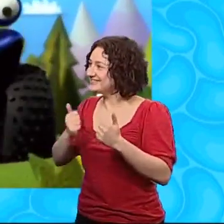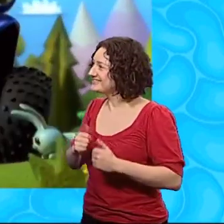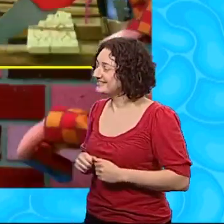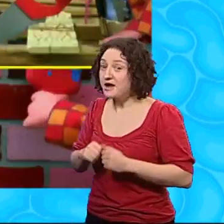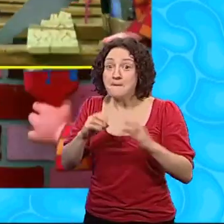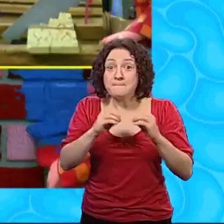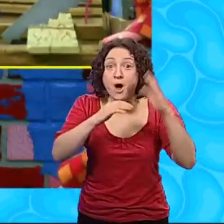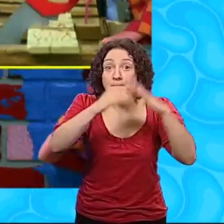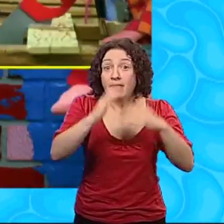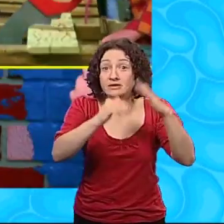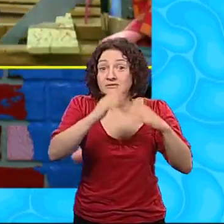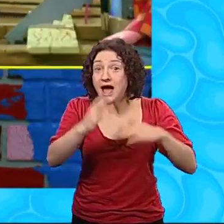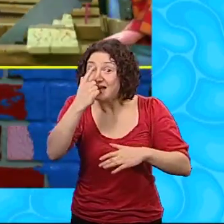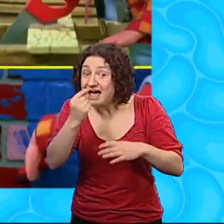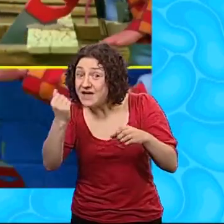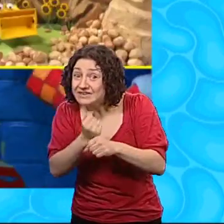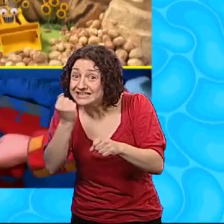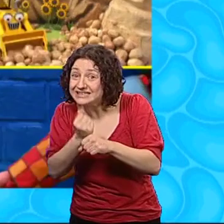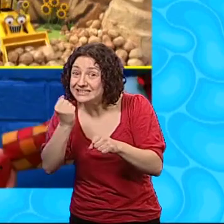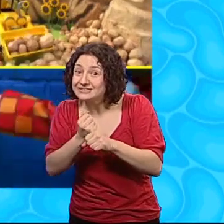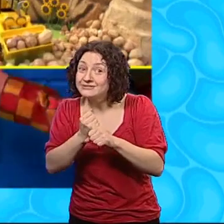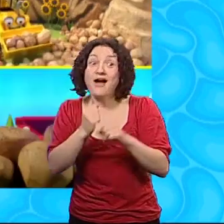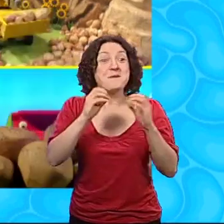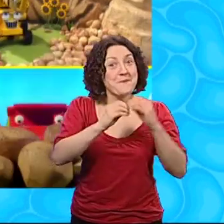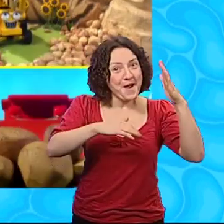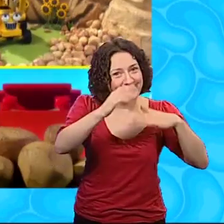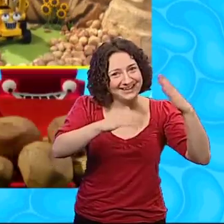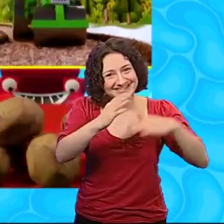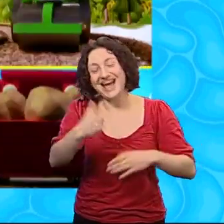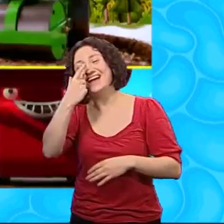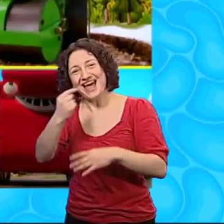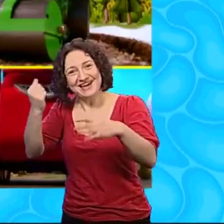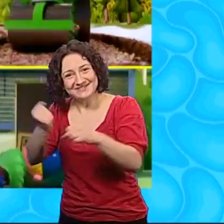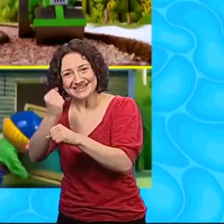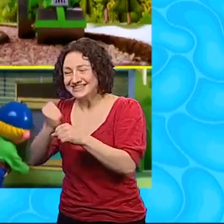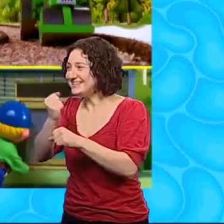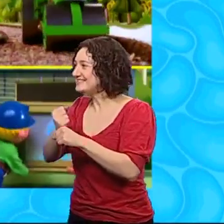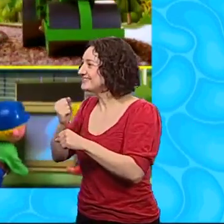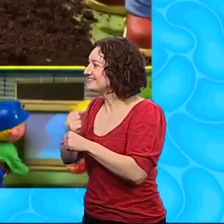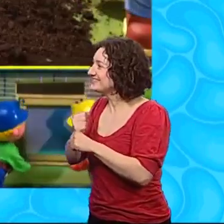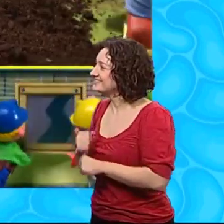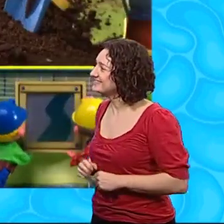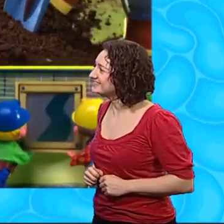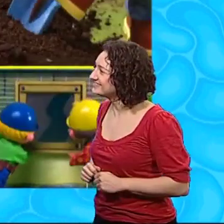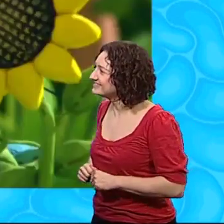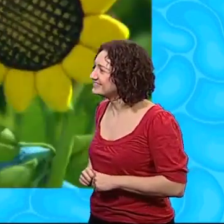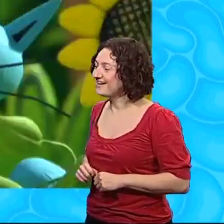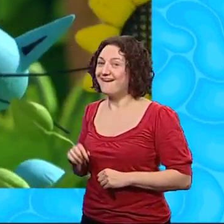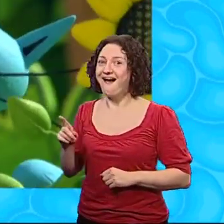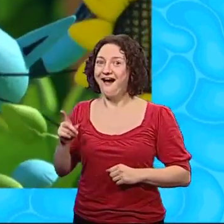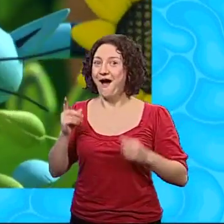done. Bob the Builder, can we fix it? Bob the Builder, yes we